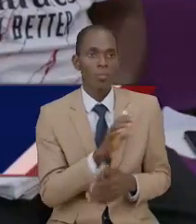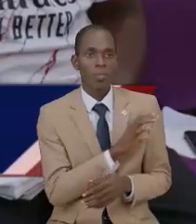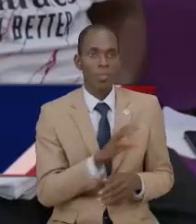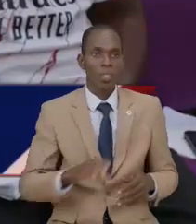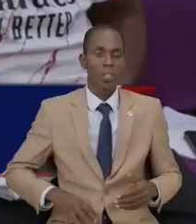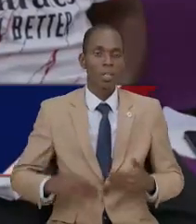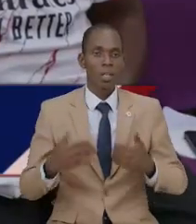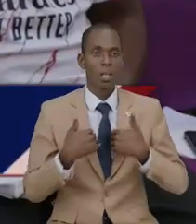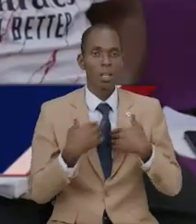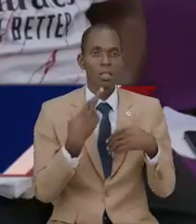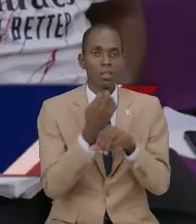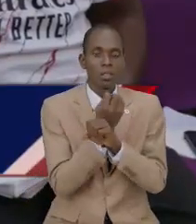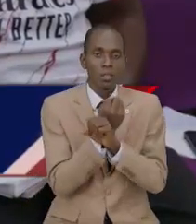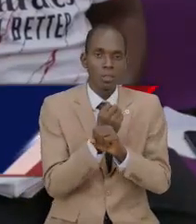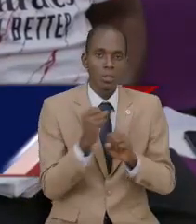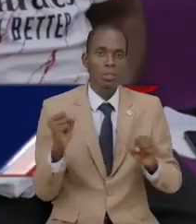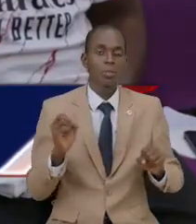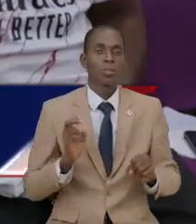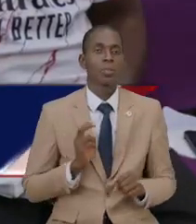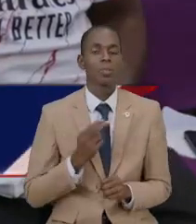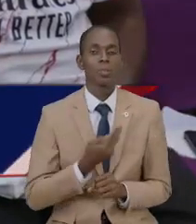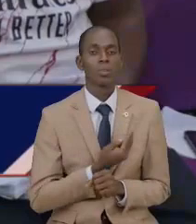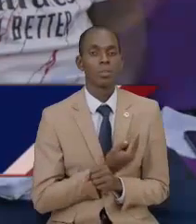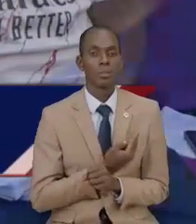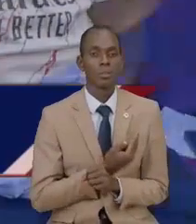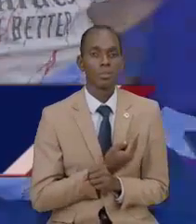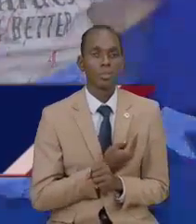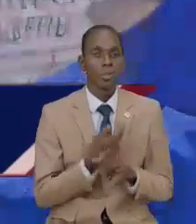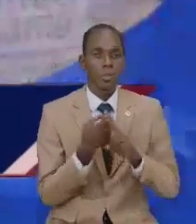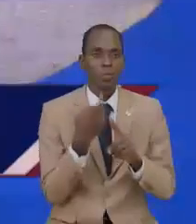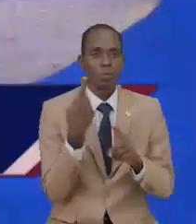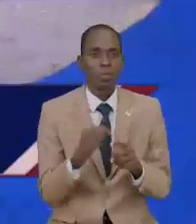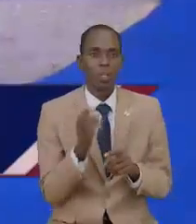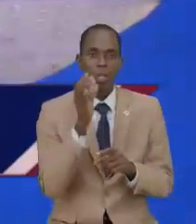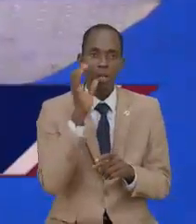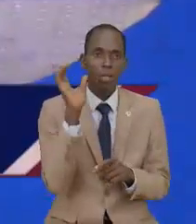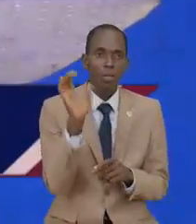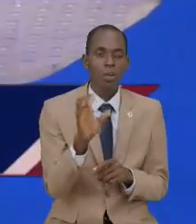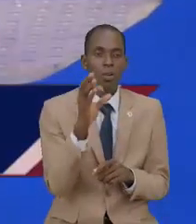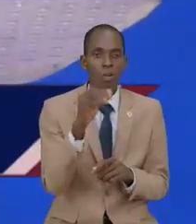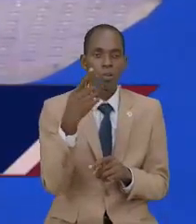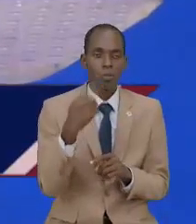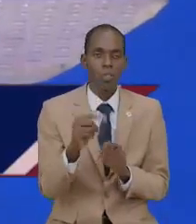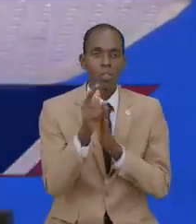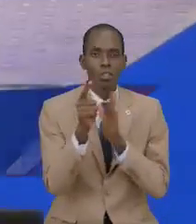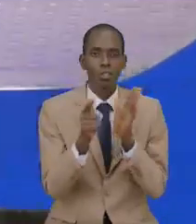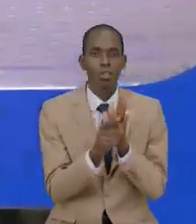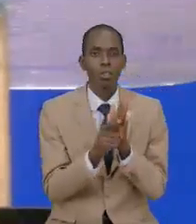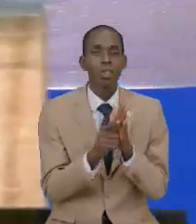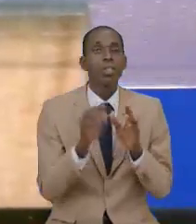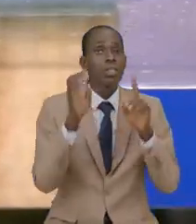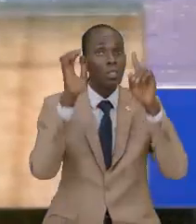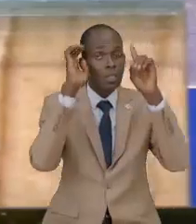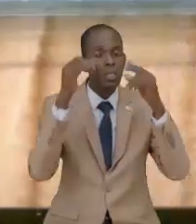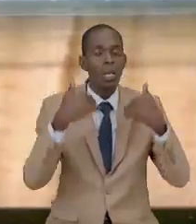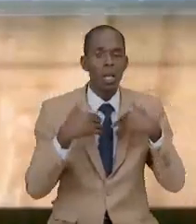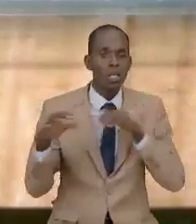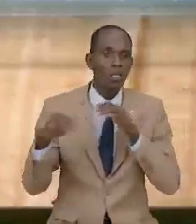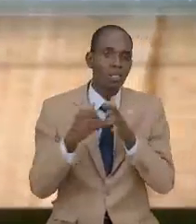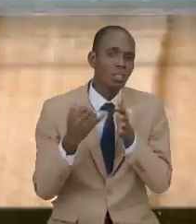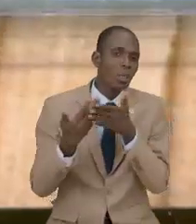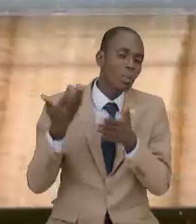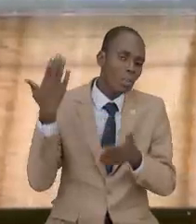Christ has redeemed us from the curse of the law. He has done it already. When